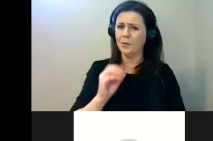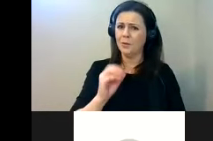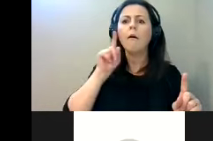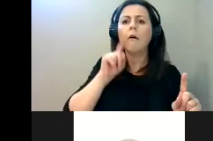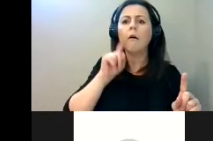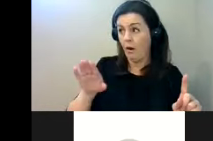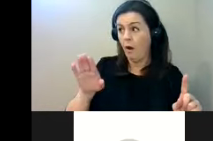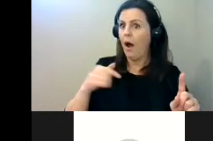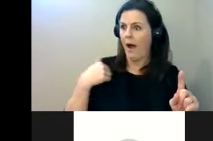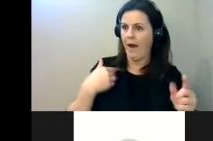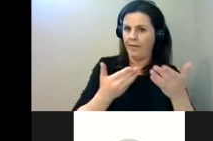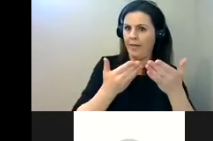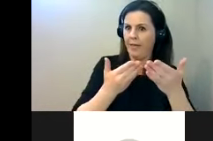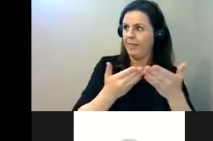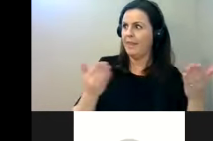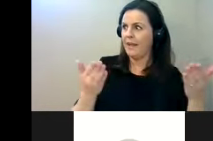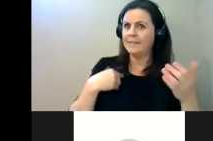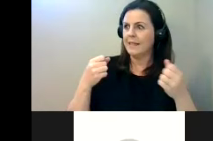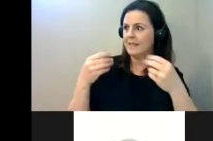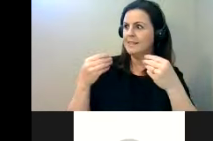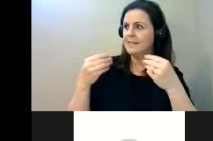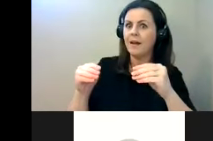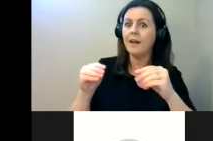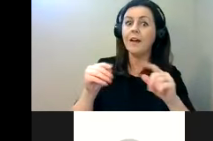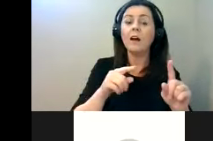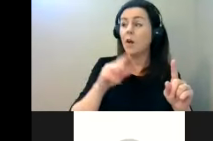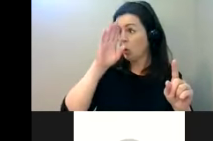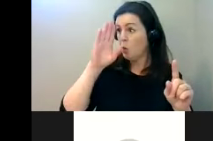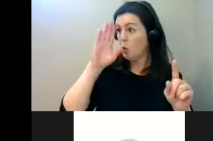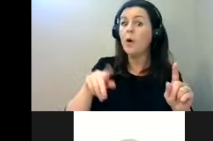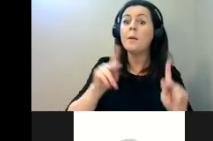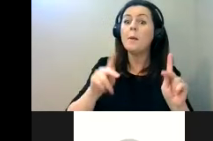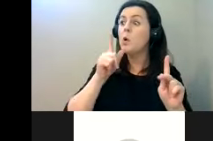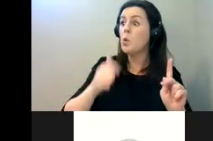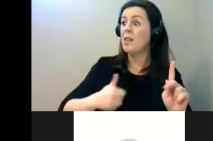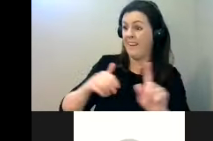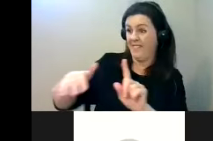for sale of COVID-19 infected people in your neighborhood.